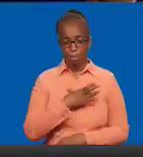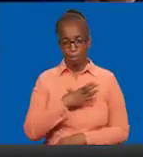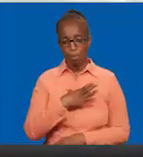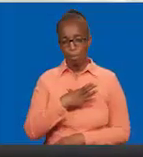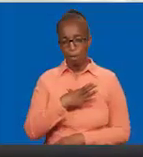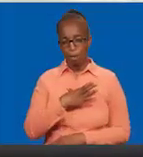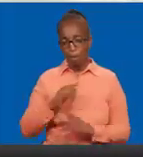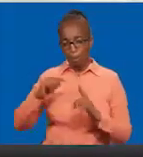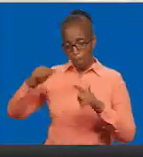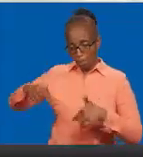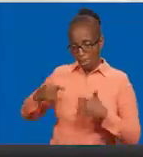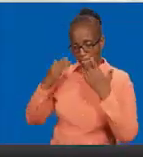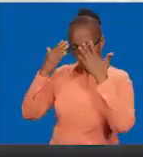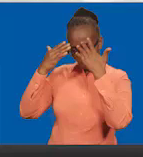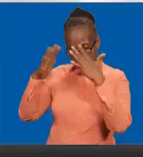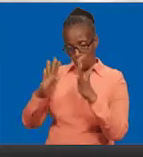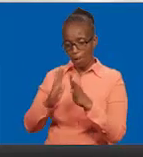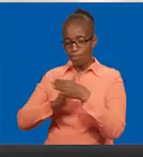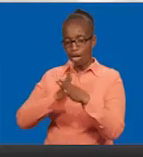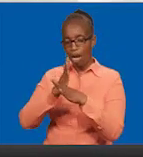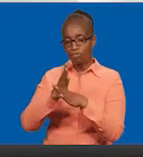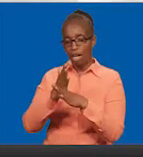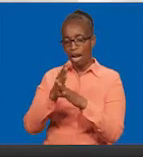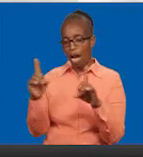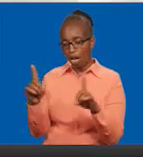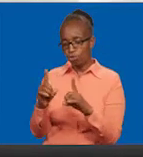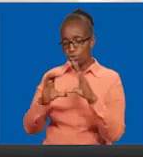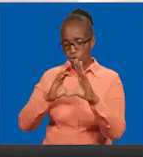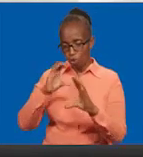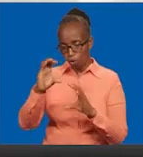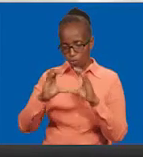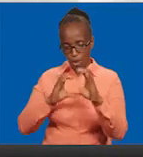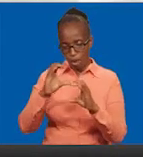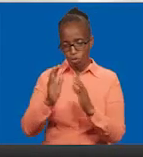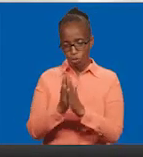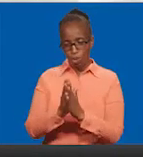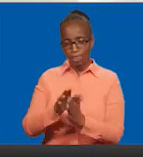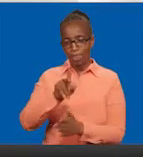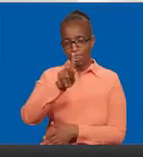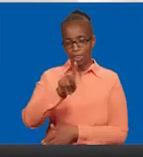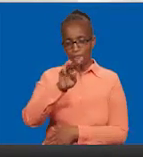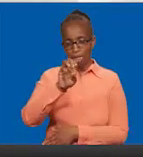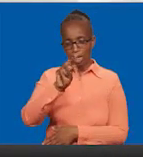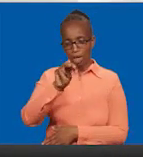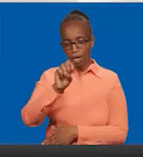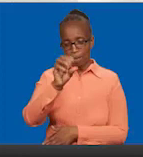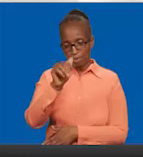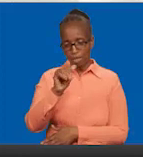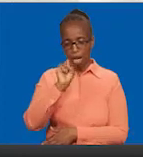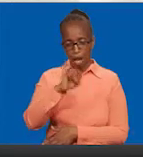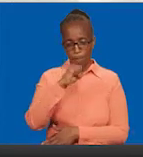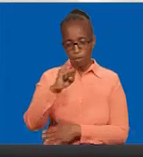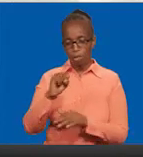Wakenya. I am acutely aware, and I've had a conversation with the management of KEMSA, that they cannot